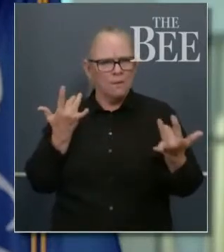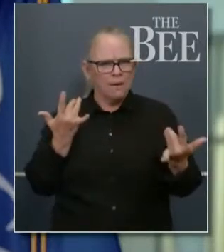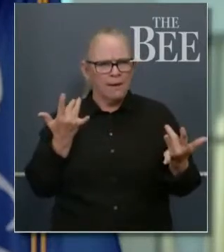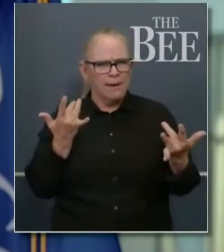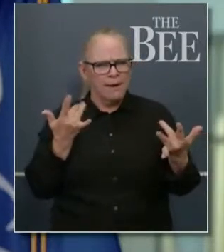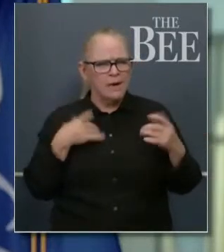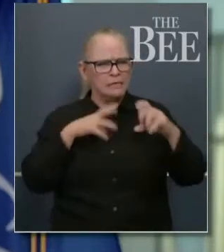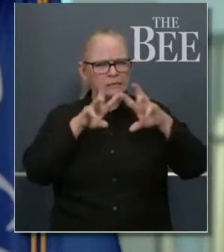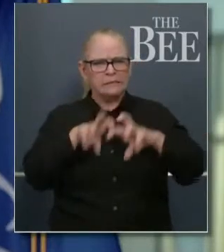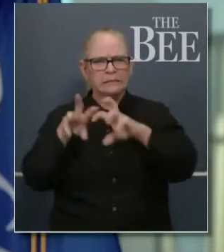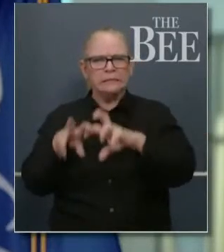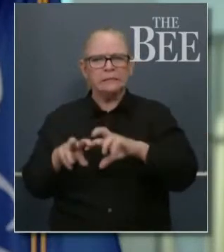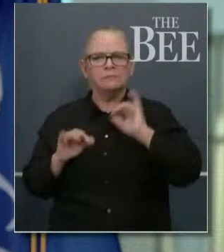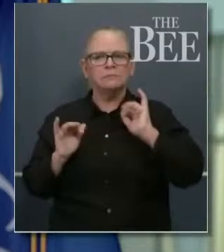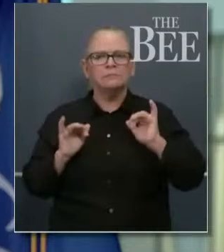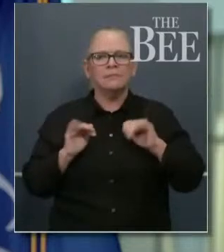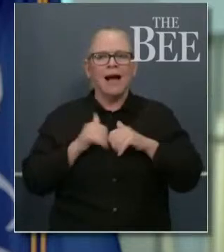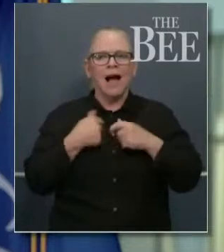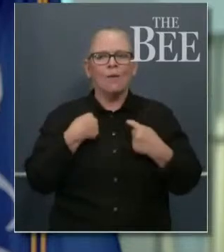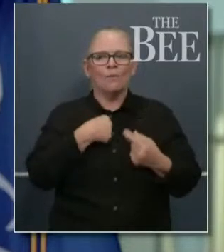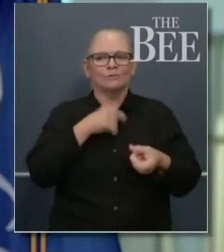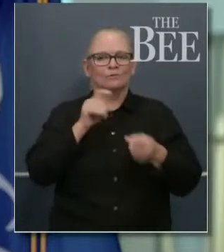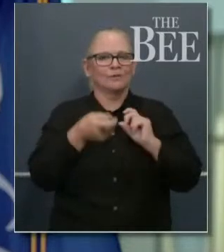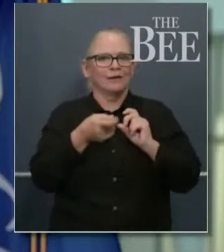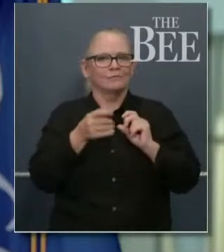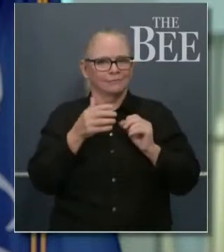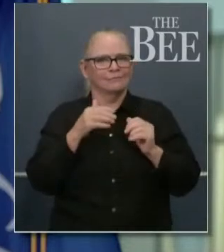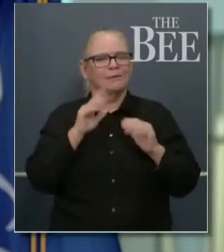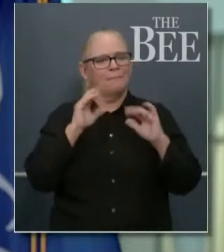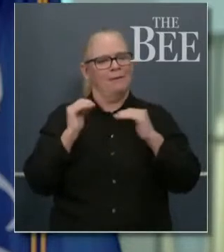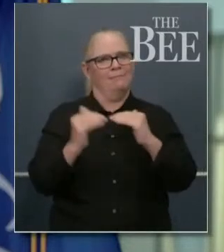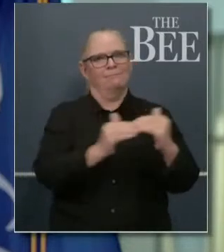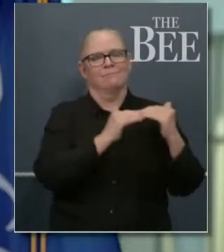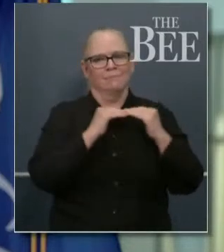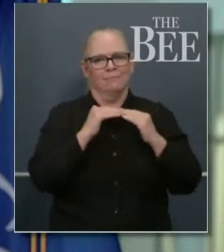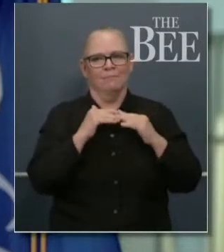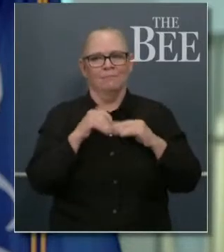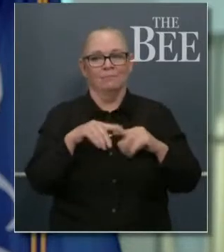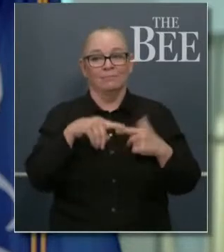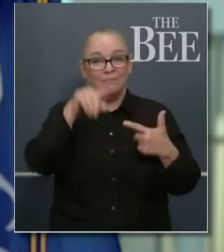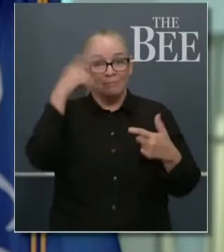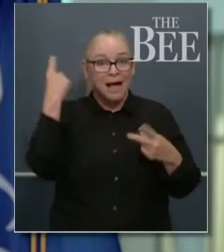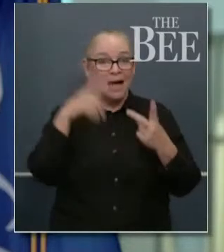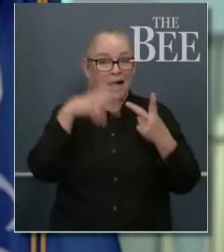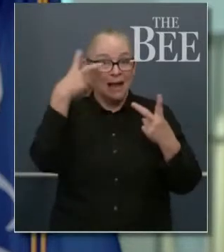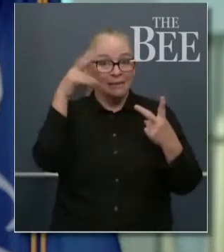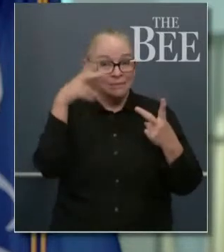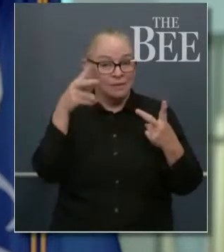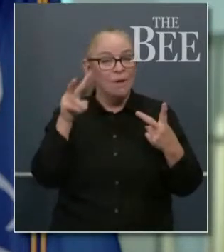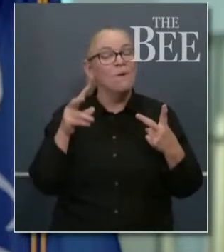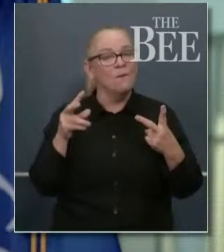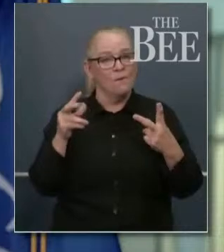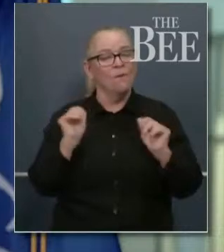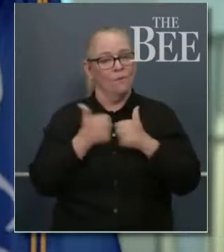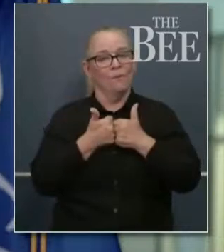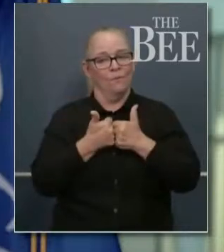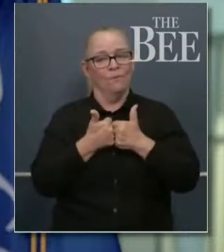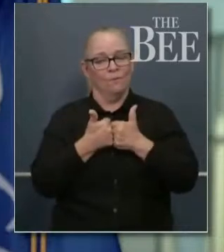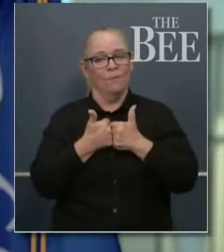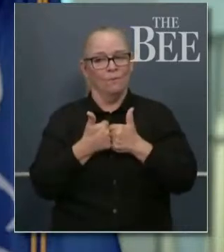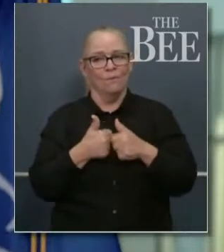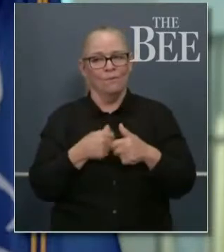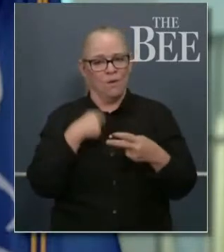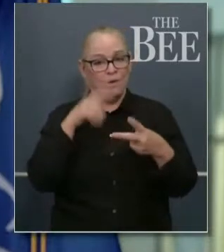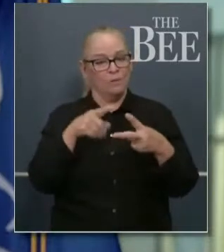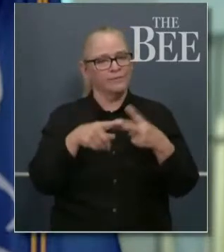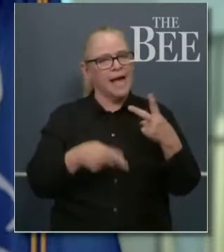theme of disproportionately impacted communities, Latino communities, Black communities, other communities that we